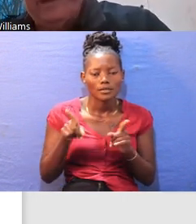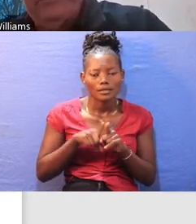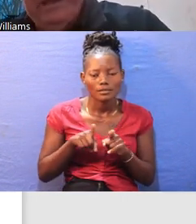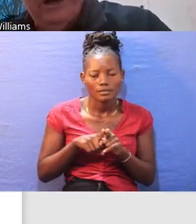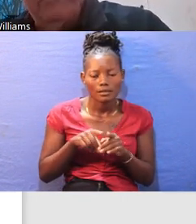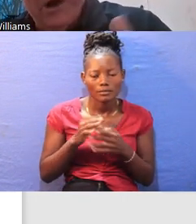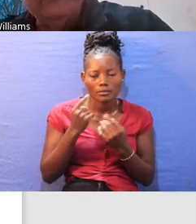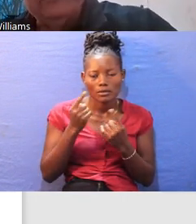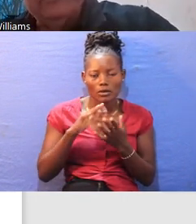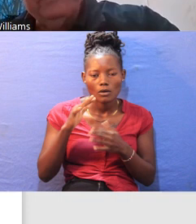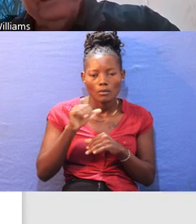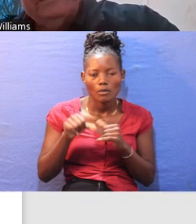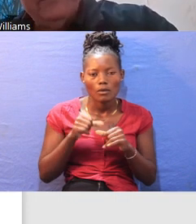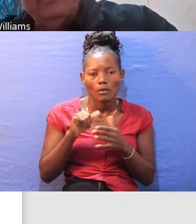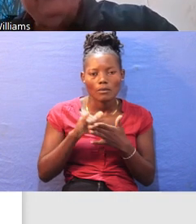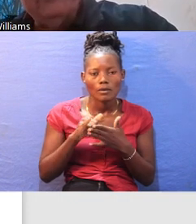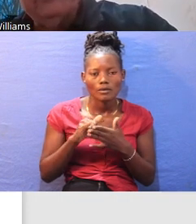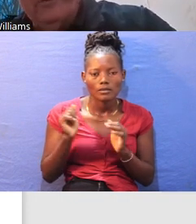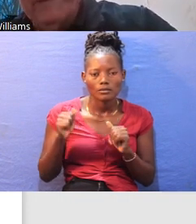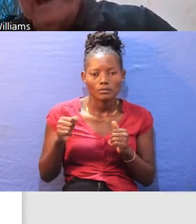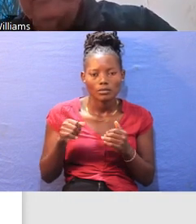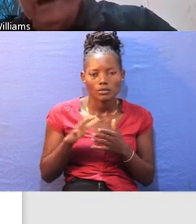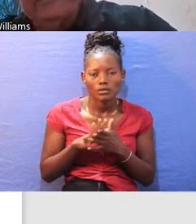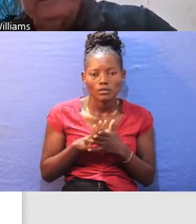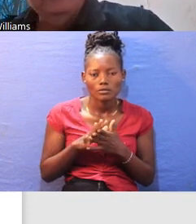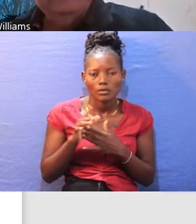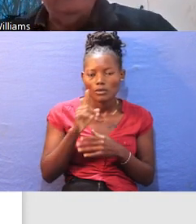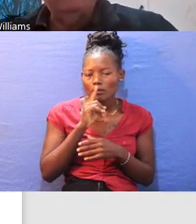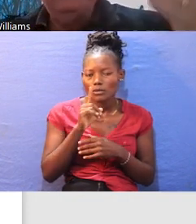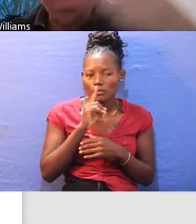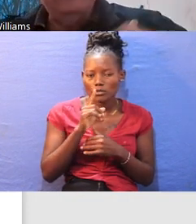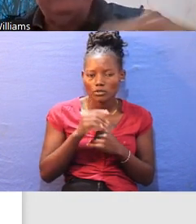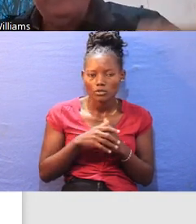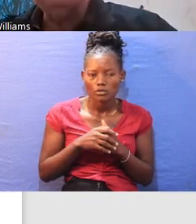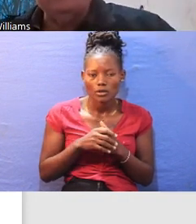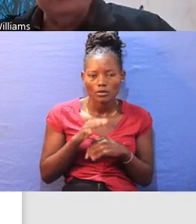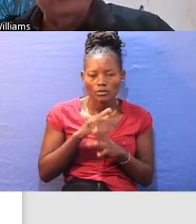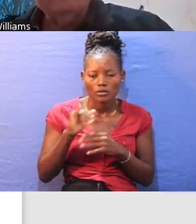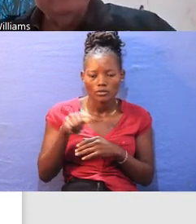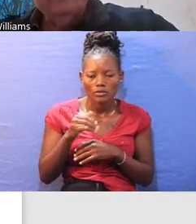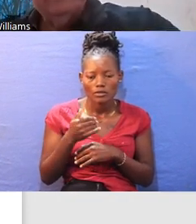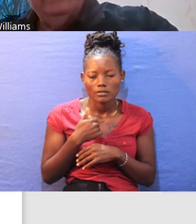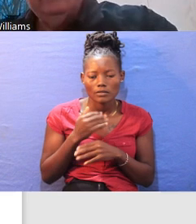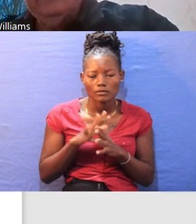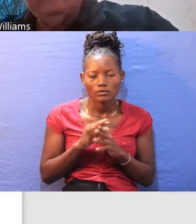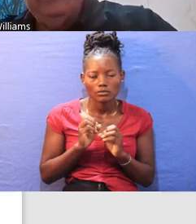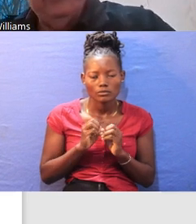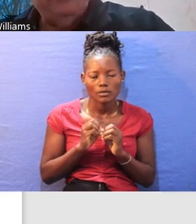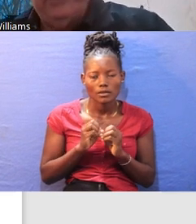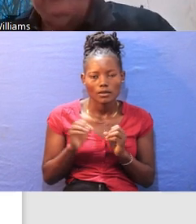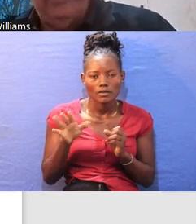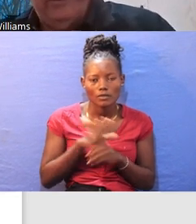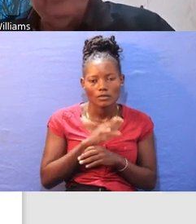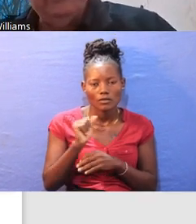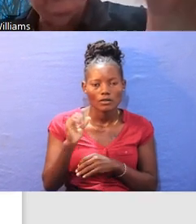repeat the same thing almost, except now we're going to focus more on max velocity. Now, can you mix and match? Sure. It doesn't have to be just